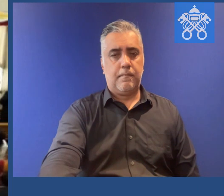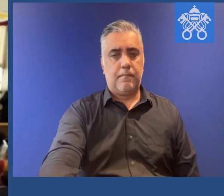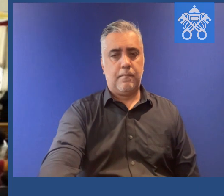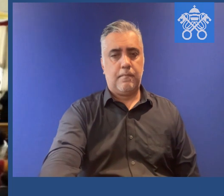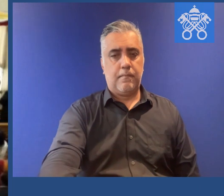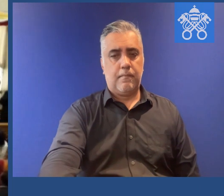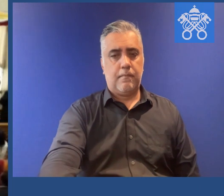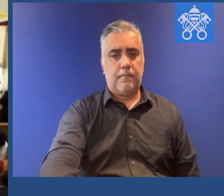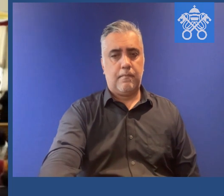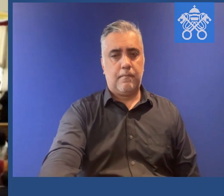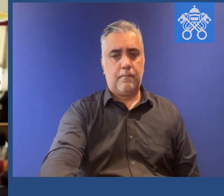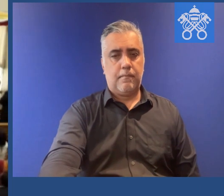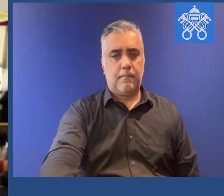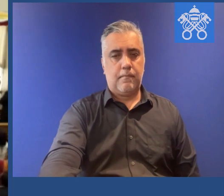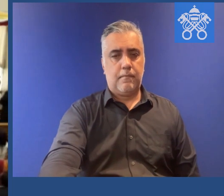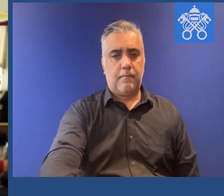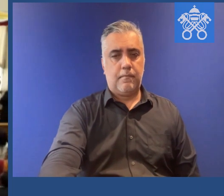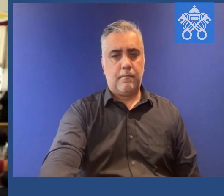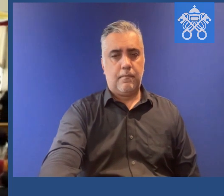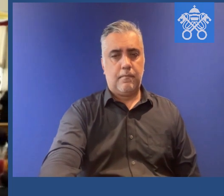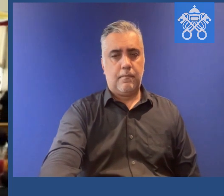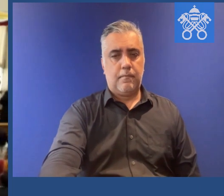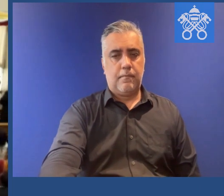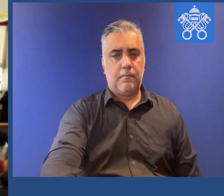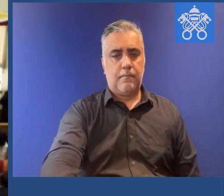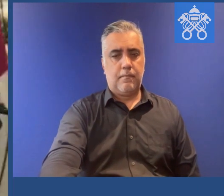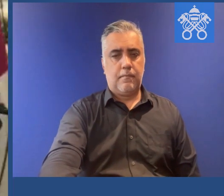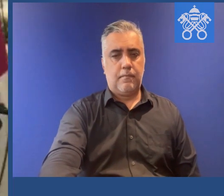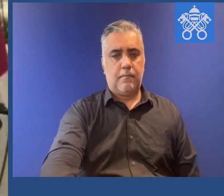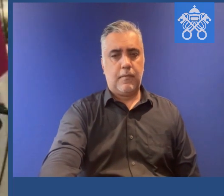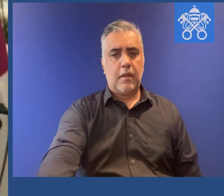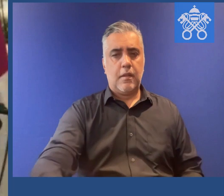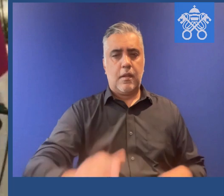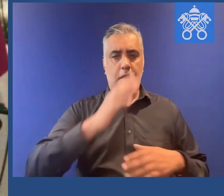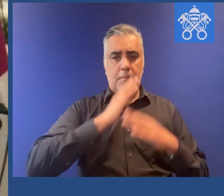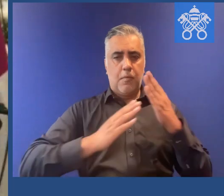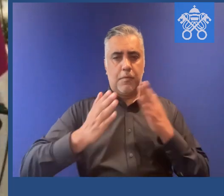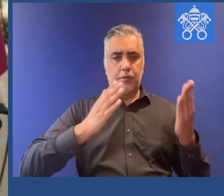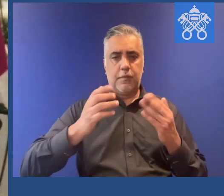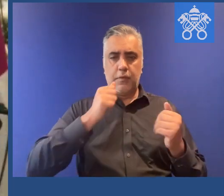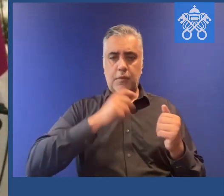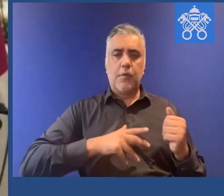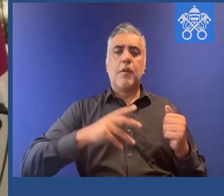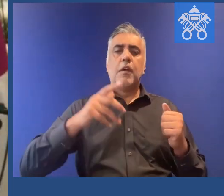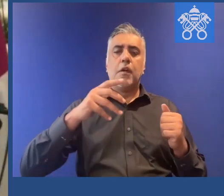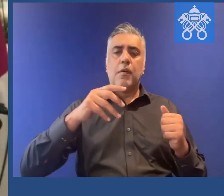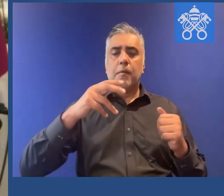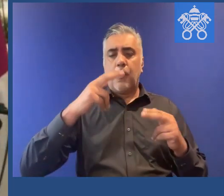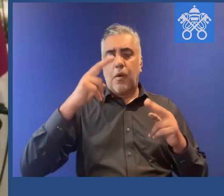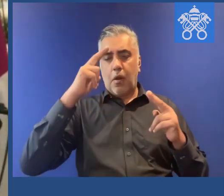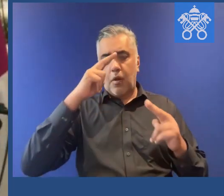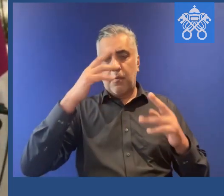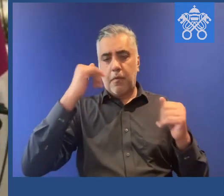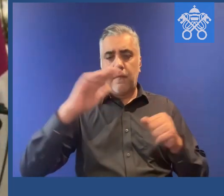mortis nostre. Amen. In verbum caro factum est. Et habitavit in nobis. Ave Maria, gratia plena, Dominus